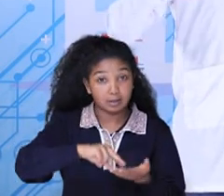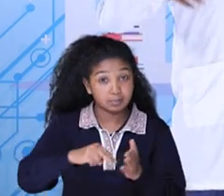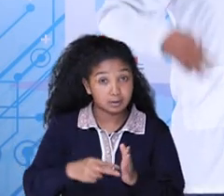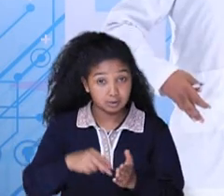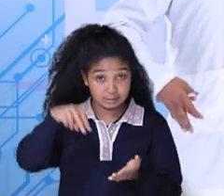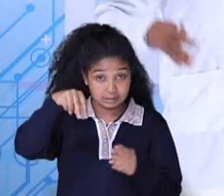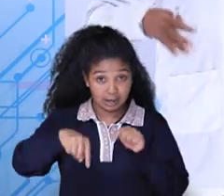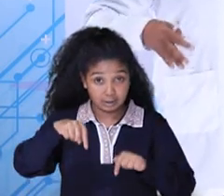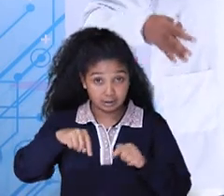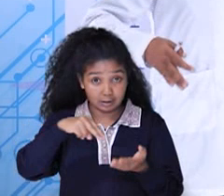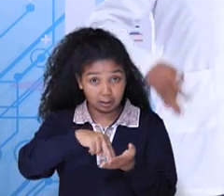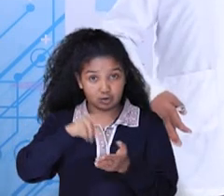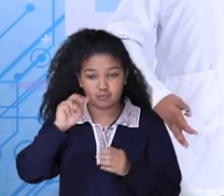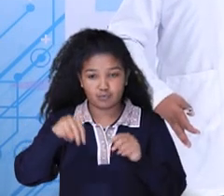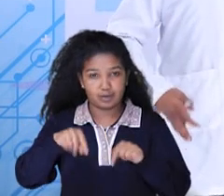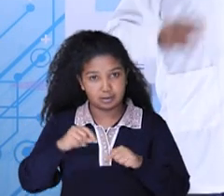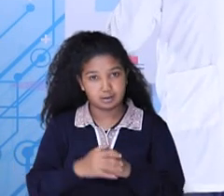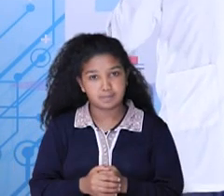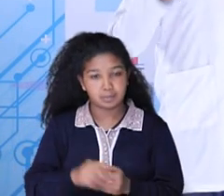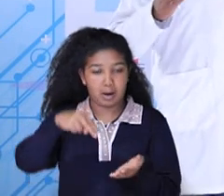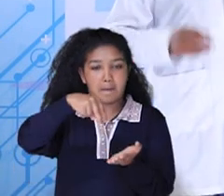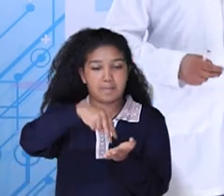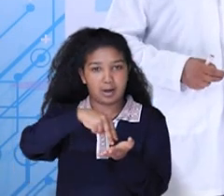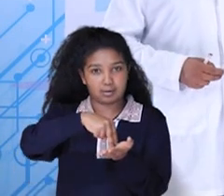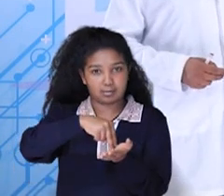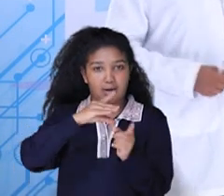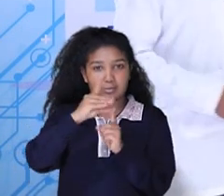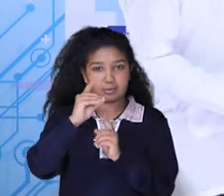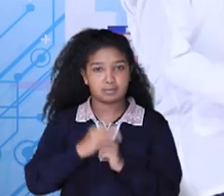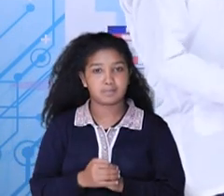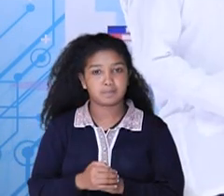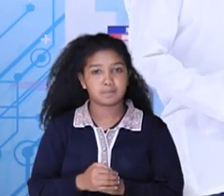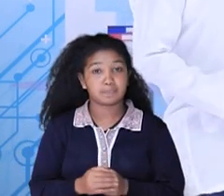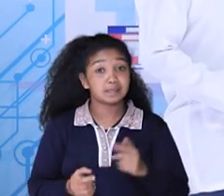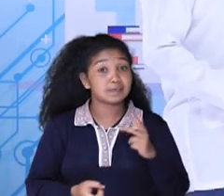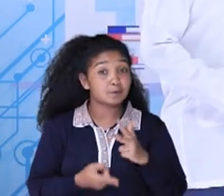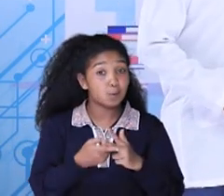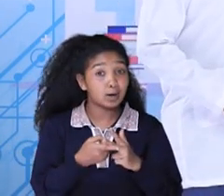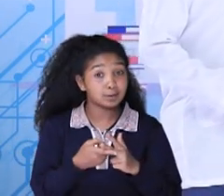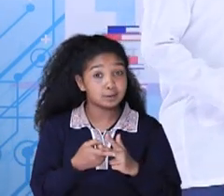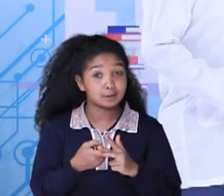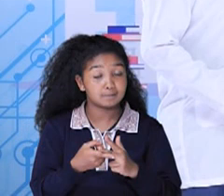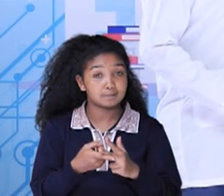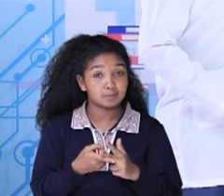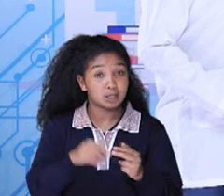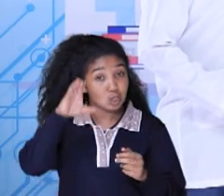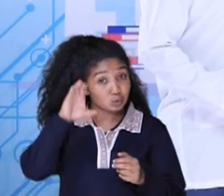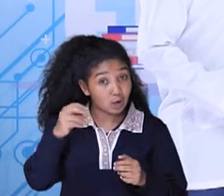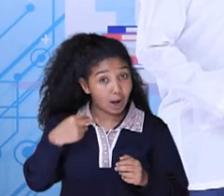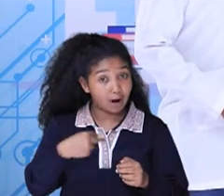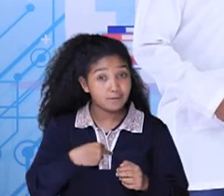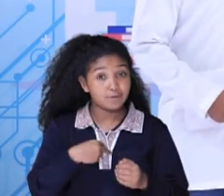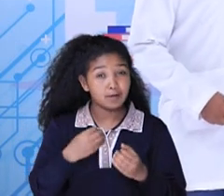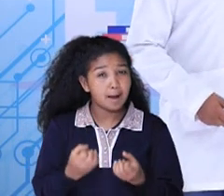means standing in 2 feet upright position. The third one, they should have to